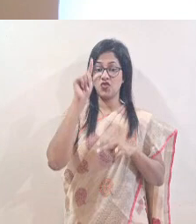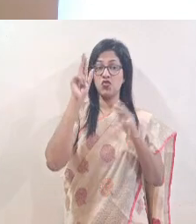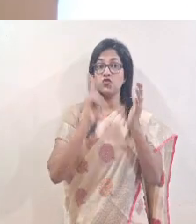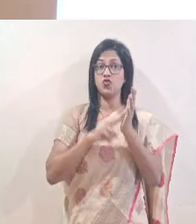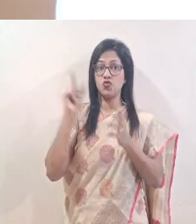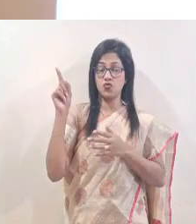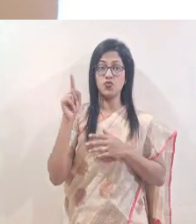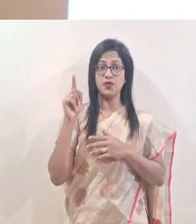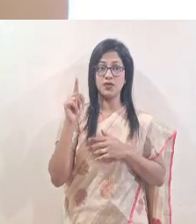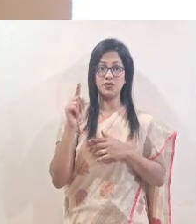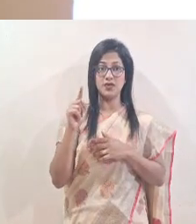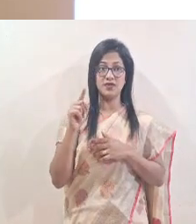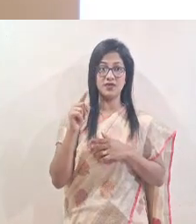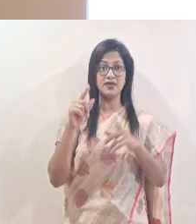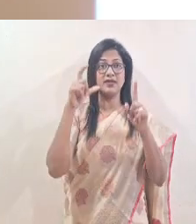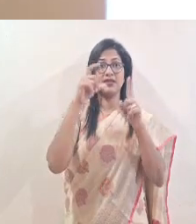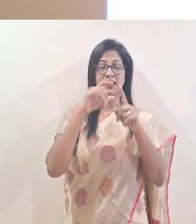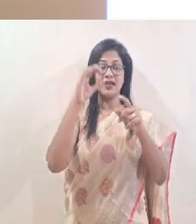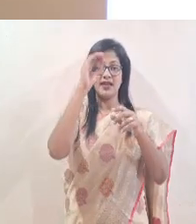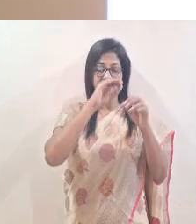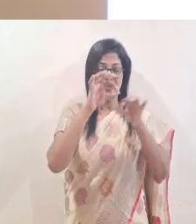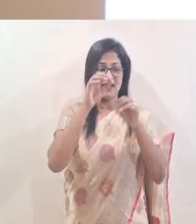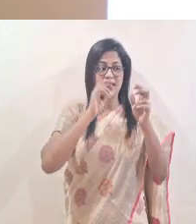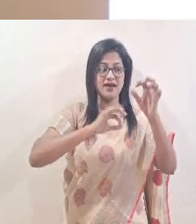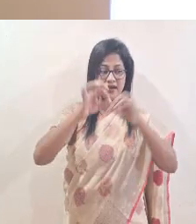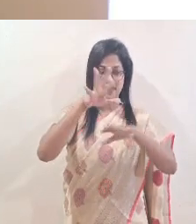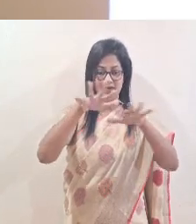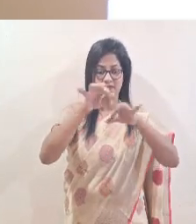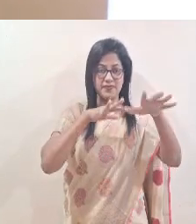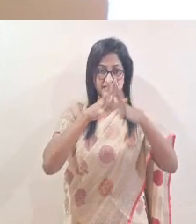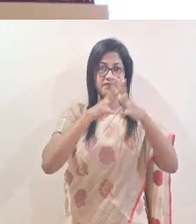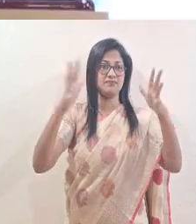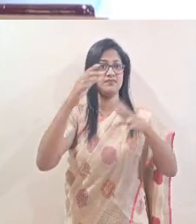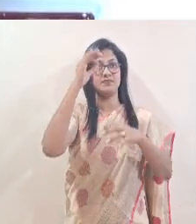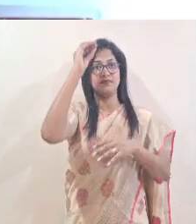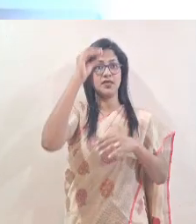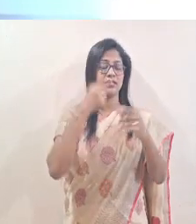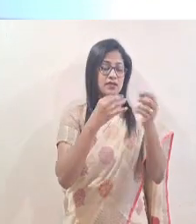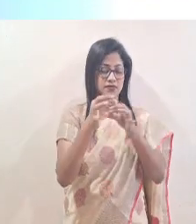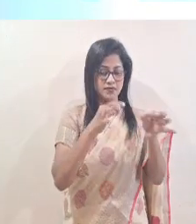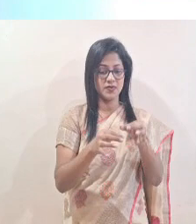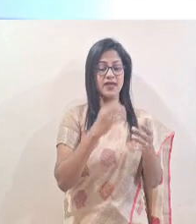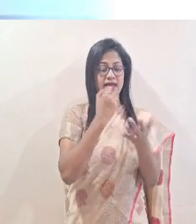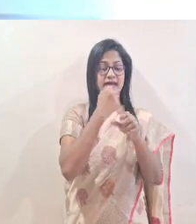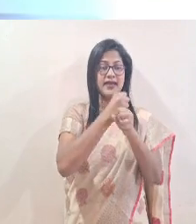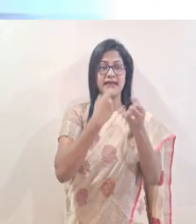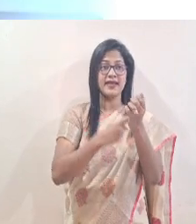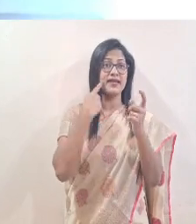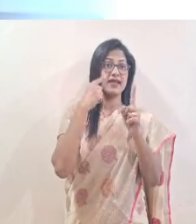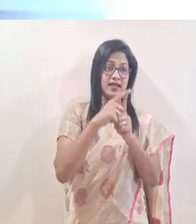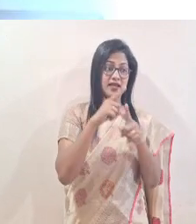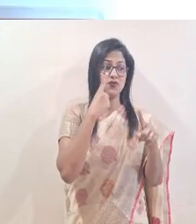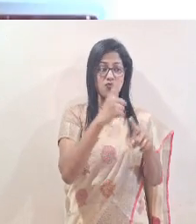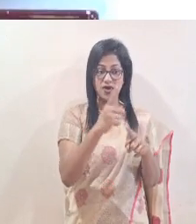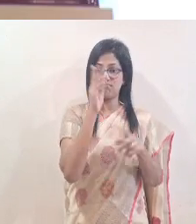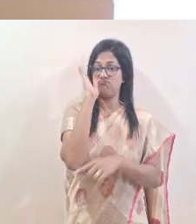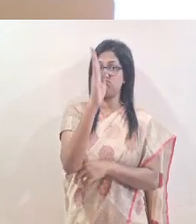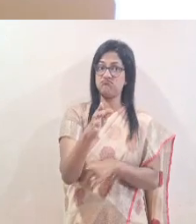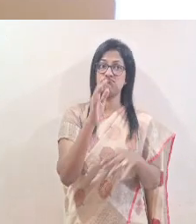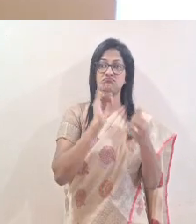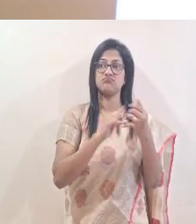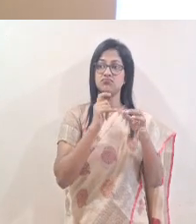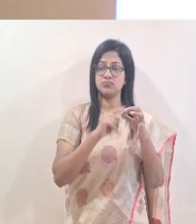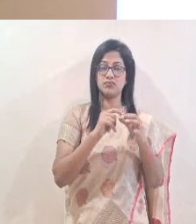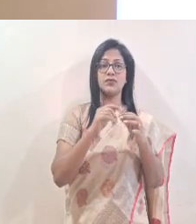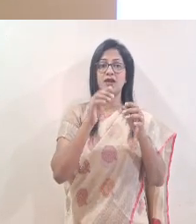because United Nations has given the degree of urbanization definition that we have to study grid by grid 1 square kilometer